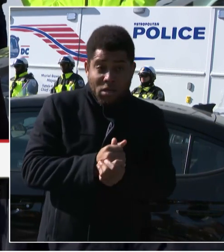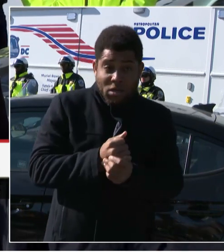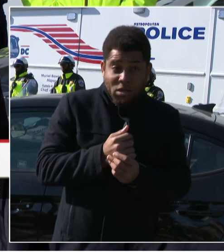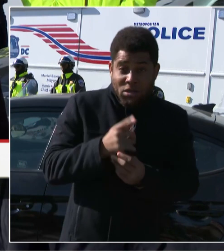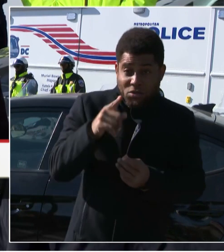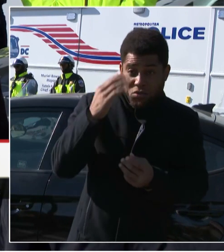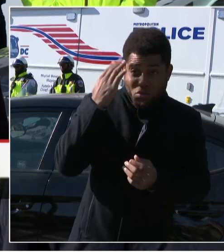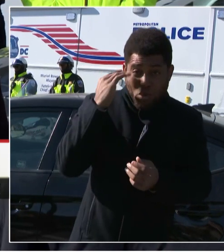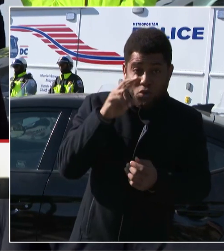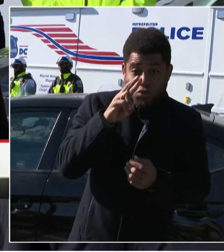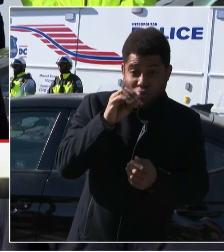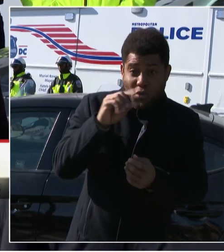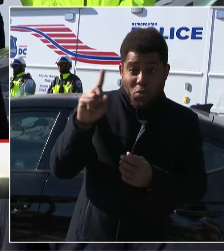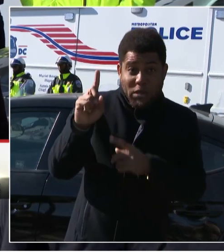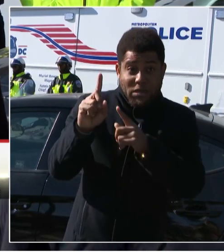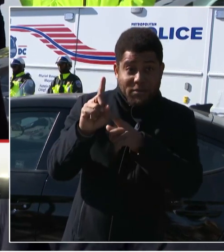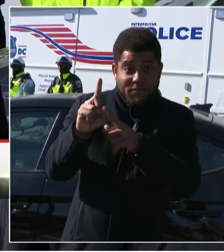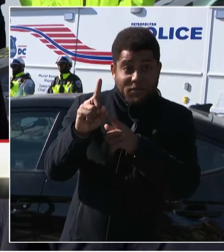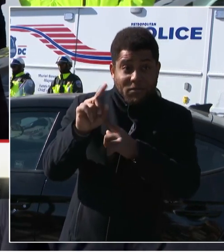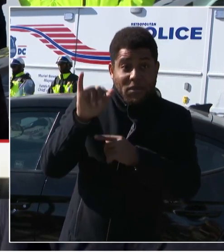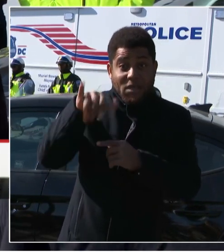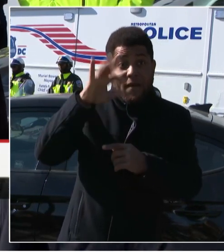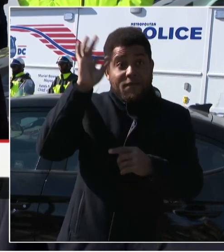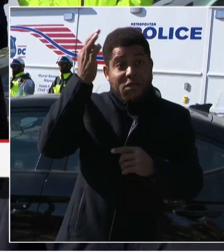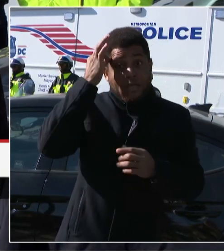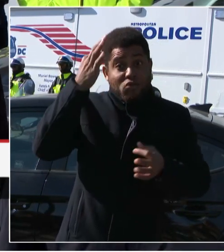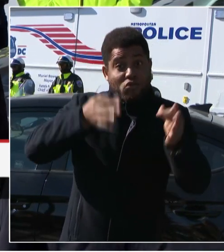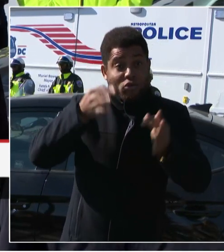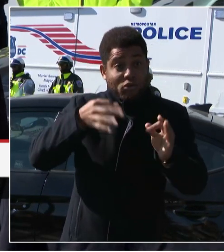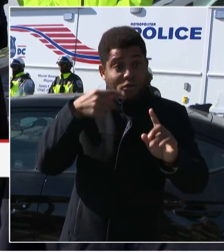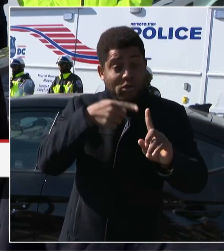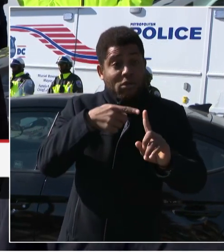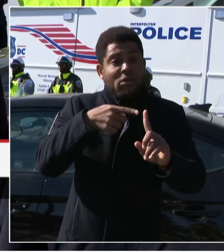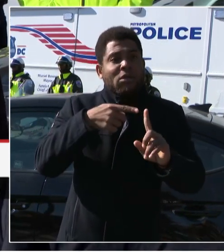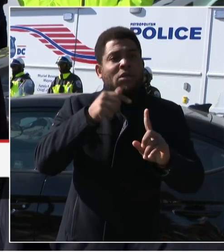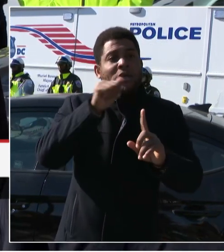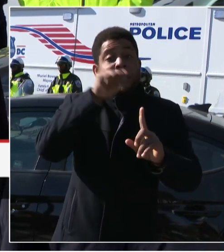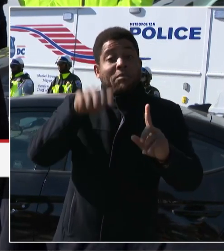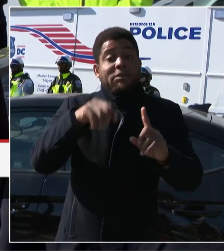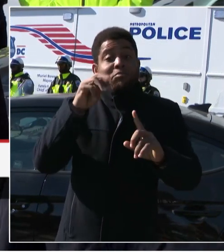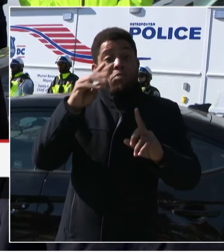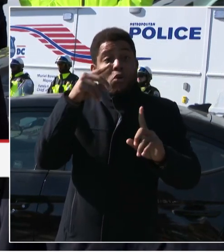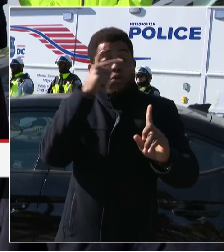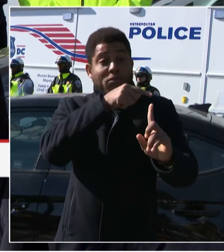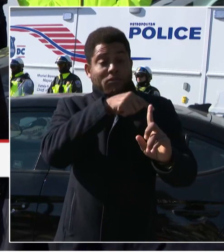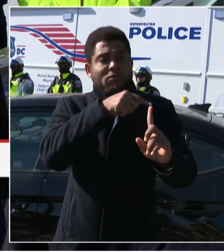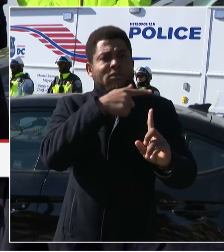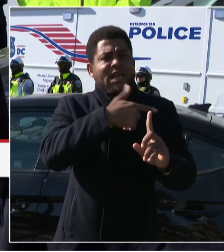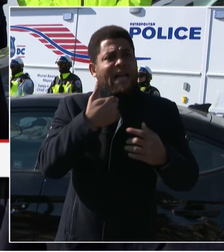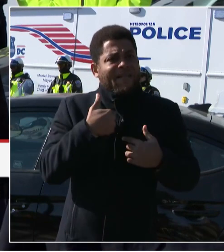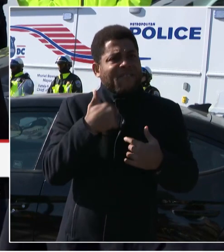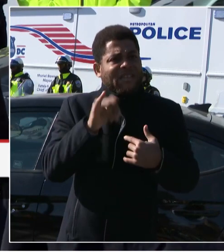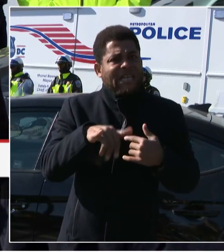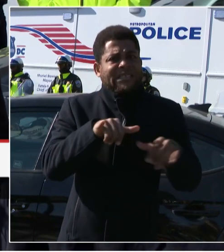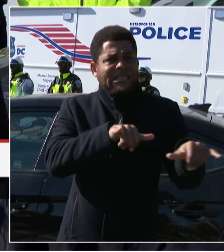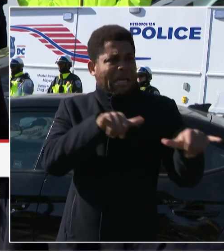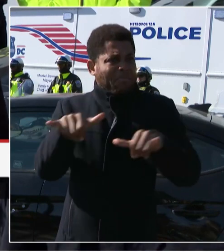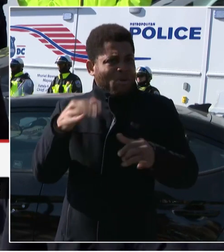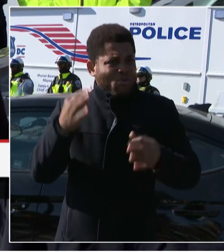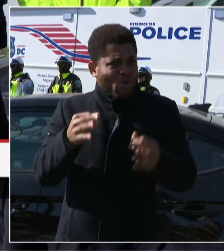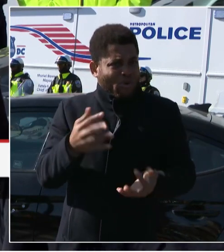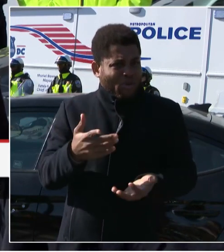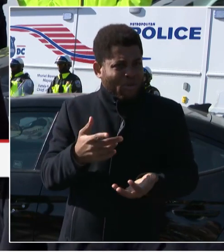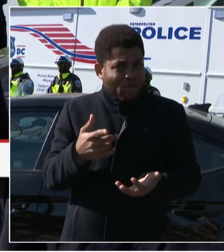down Annapolis's anti-loitering drug-free law that seems very similar to DC's? And does that give you any sort of concern about? It doesn't.